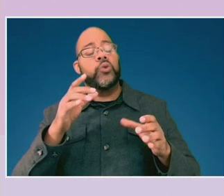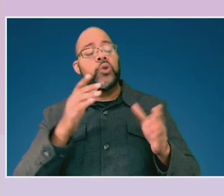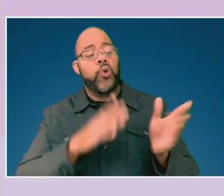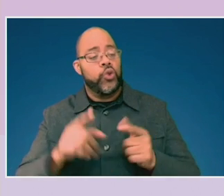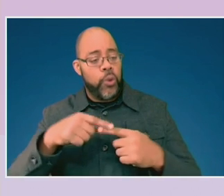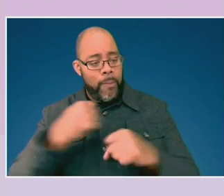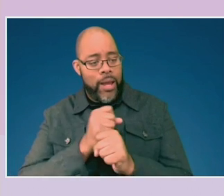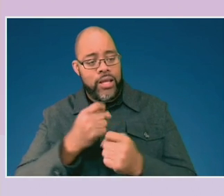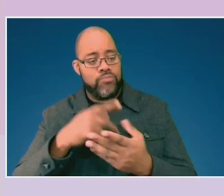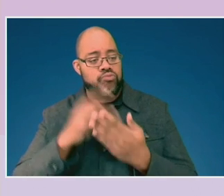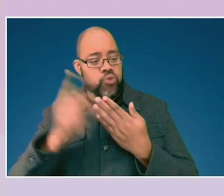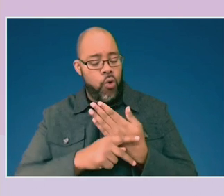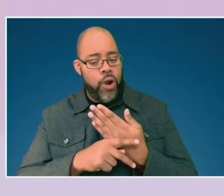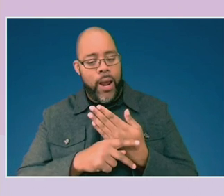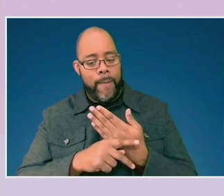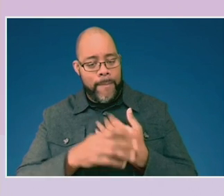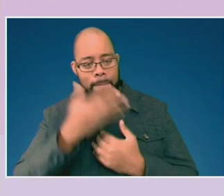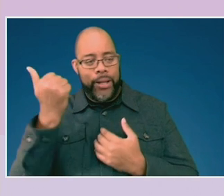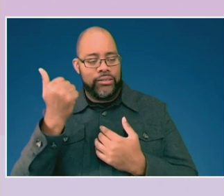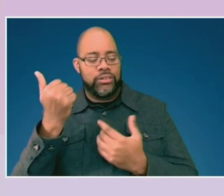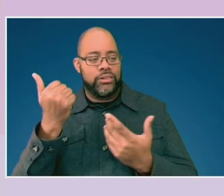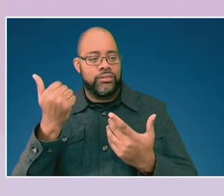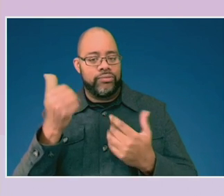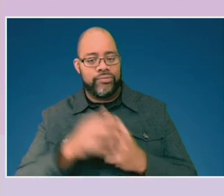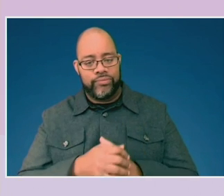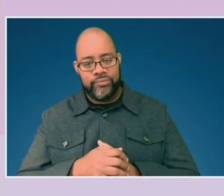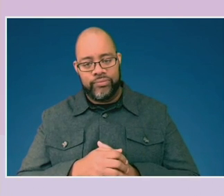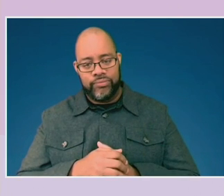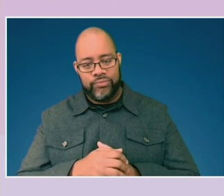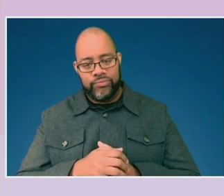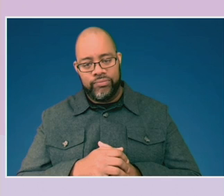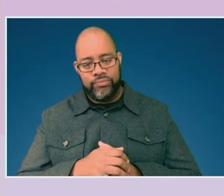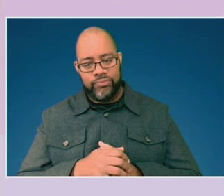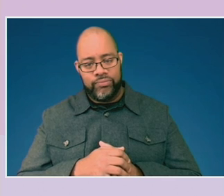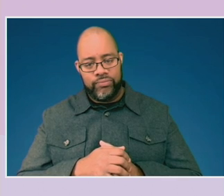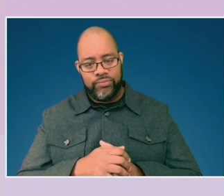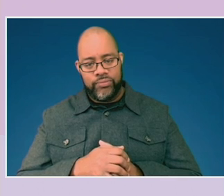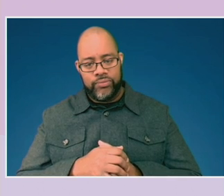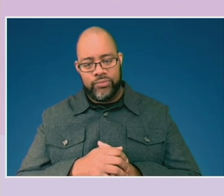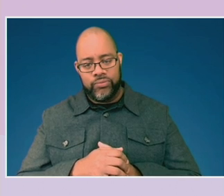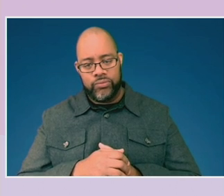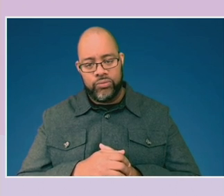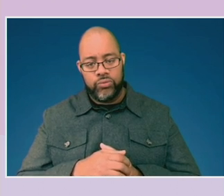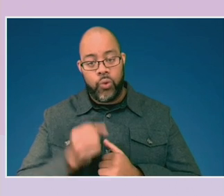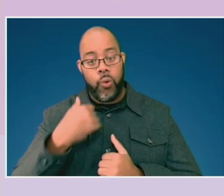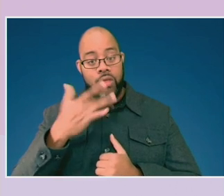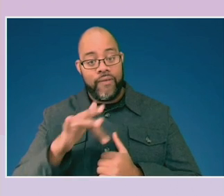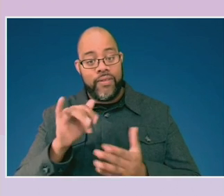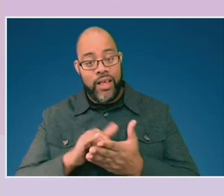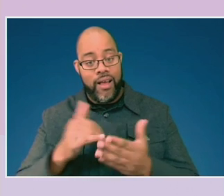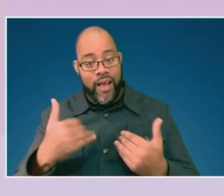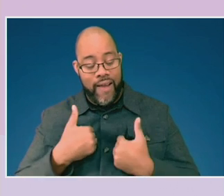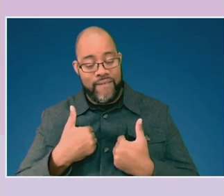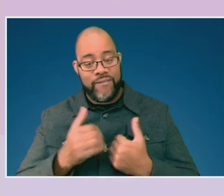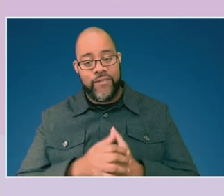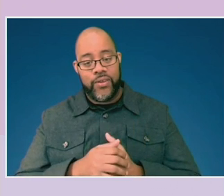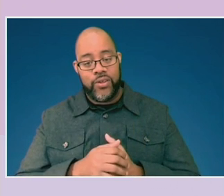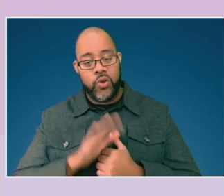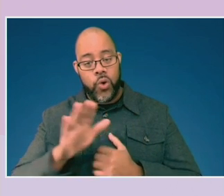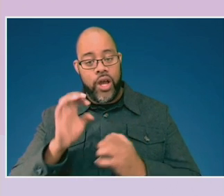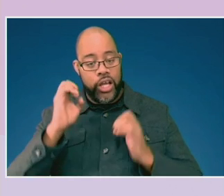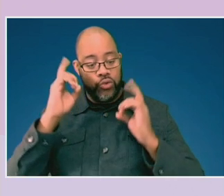program the best it can be. So we're fortunate that we have your